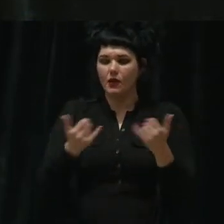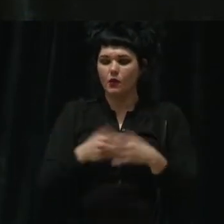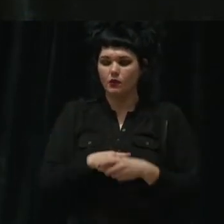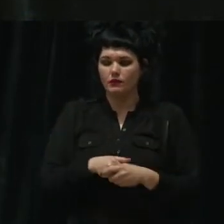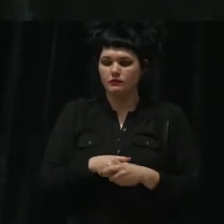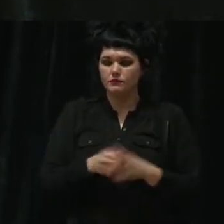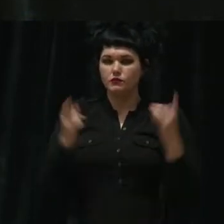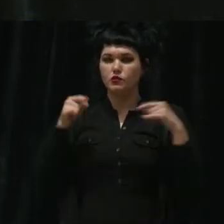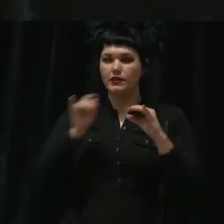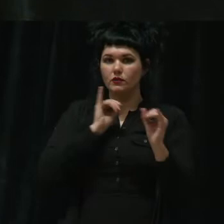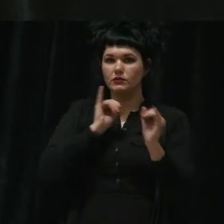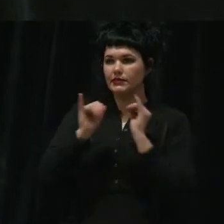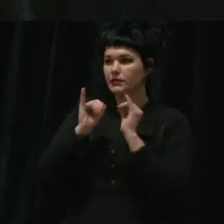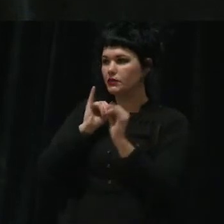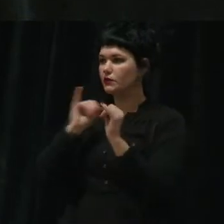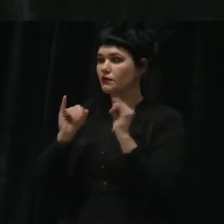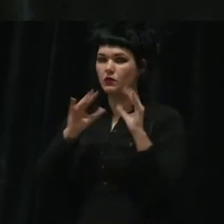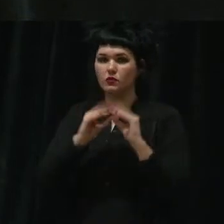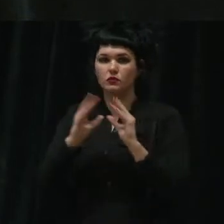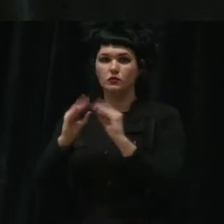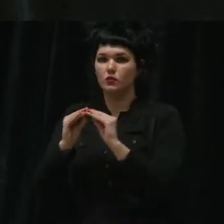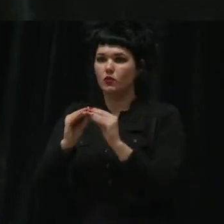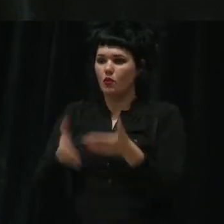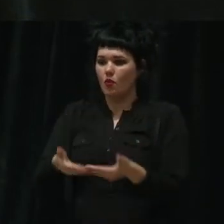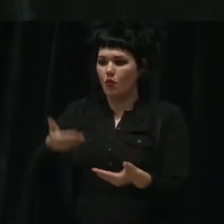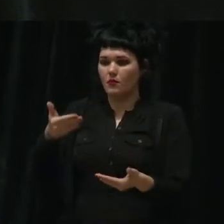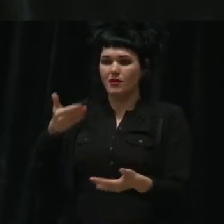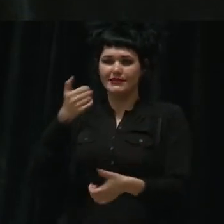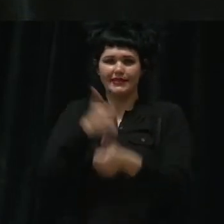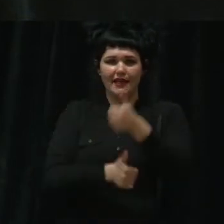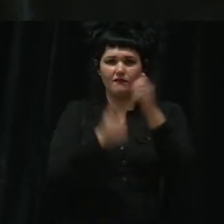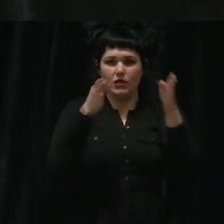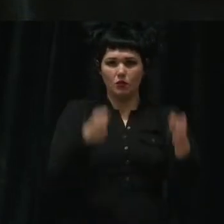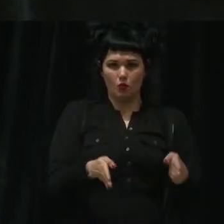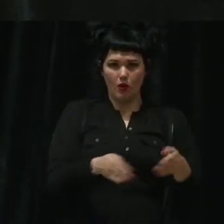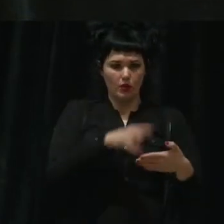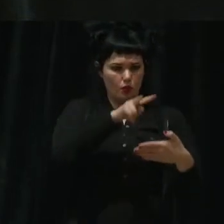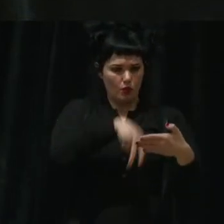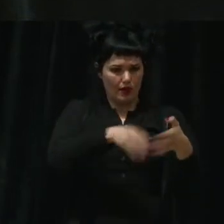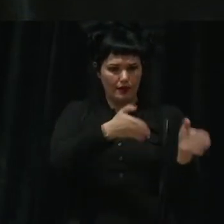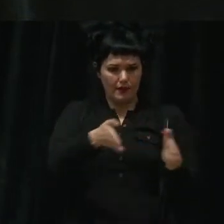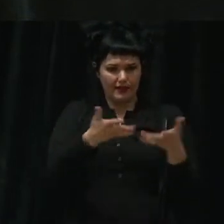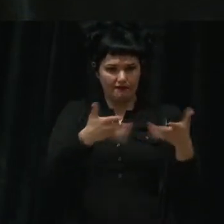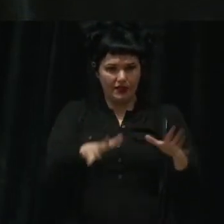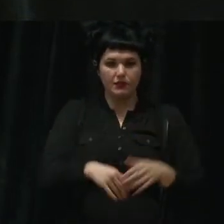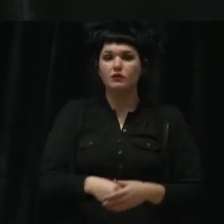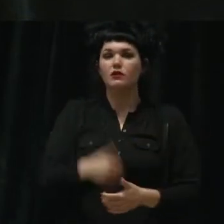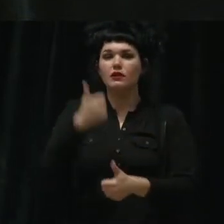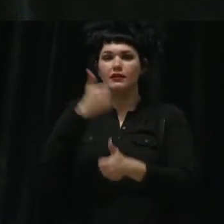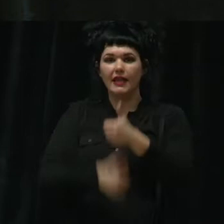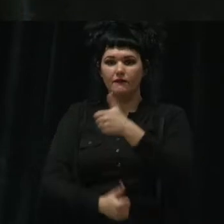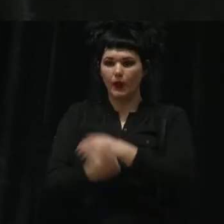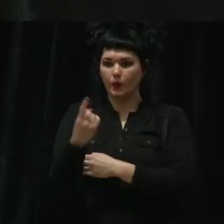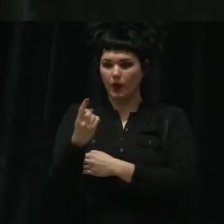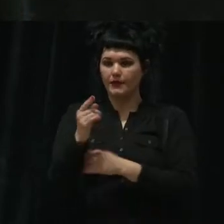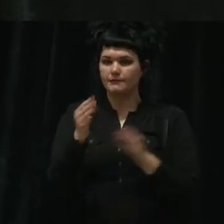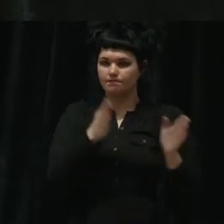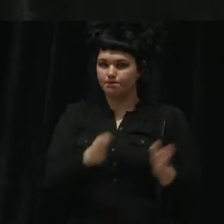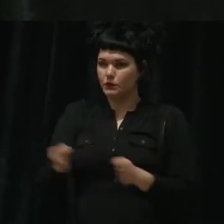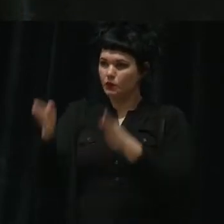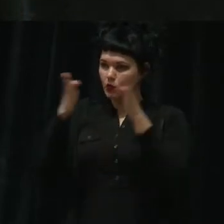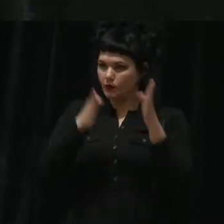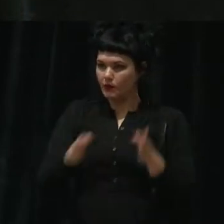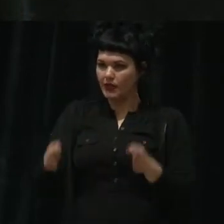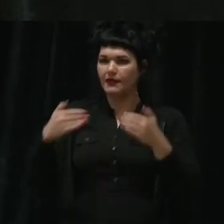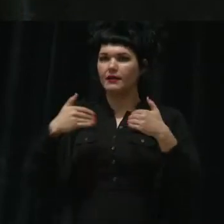those interviews, almost everyone has read the plans. Everyone is prepared with